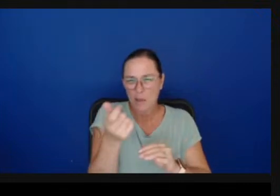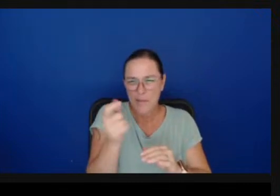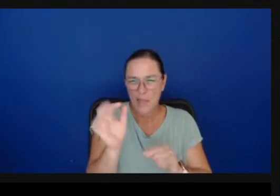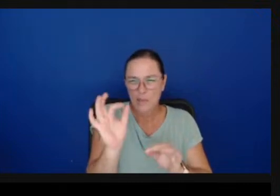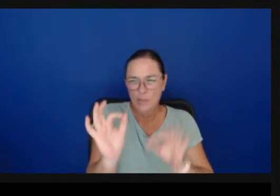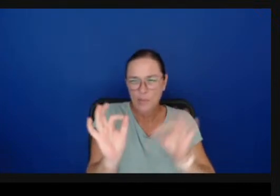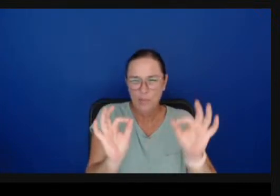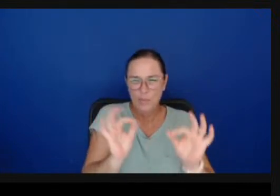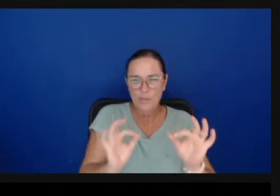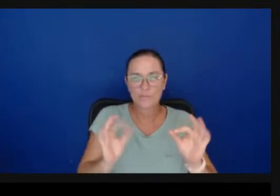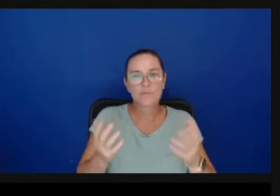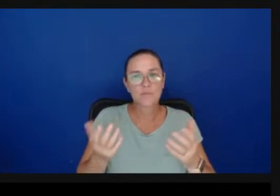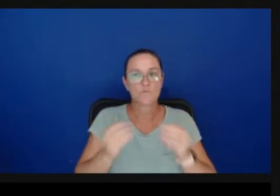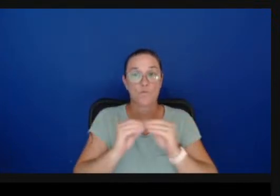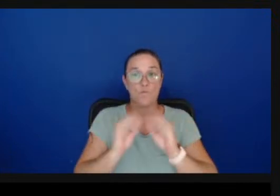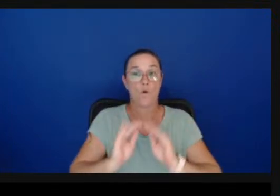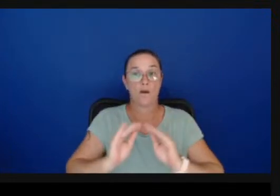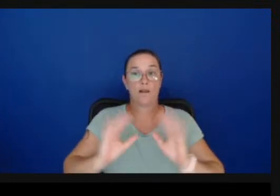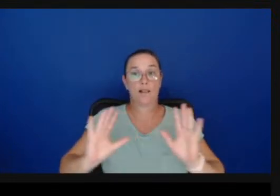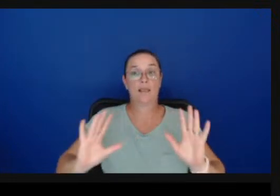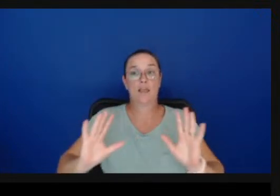is clearer than it has been in some time.